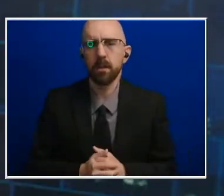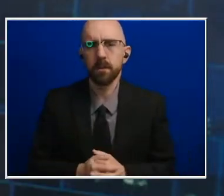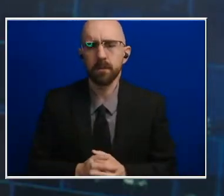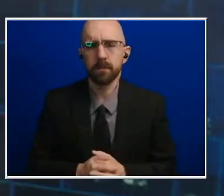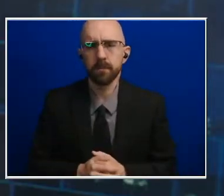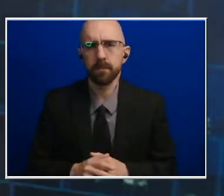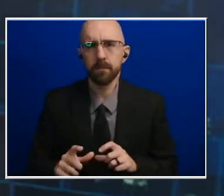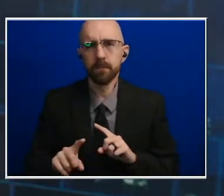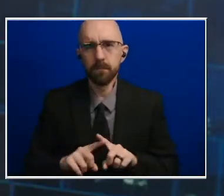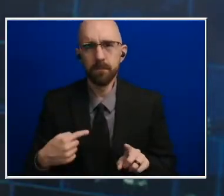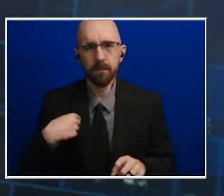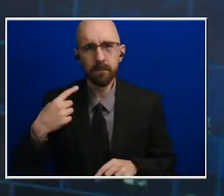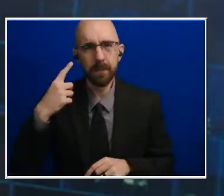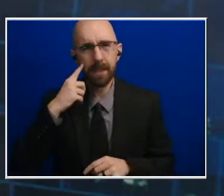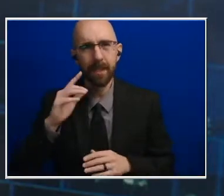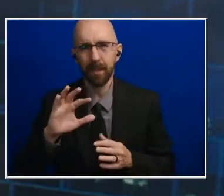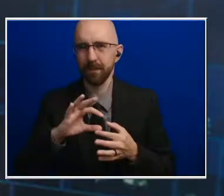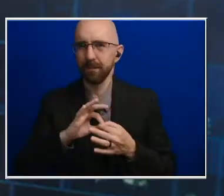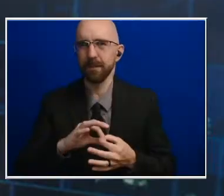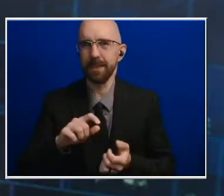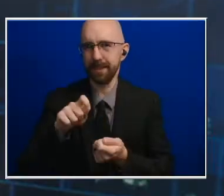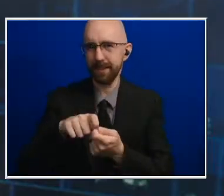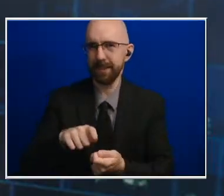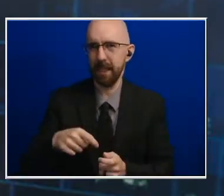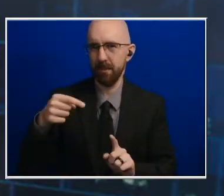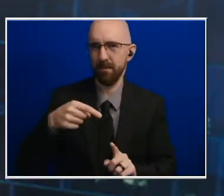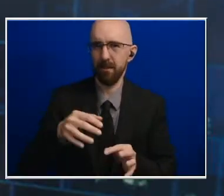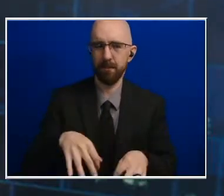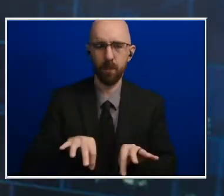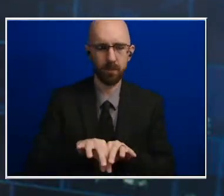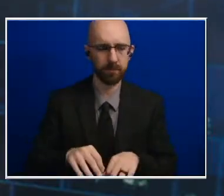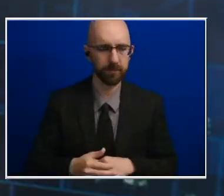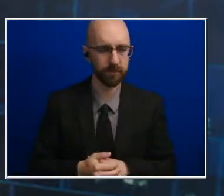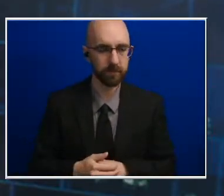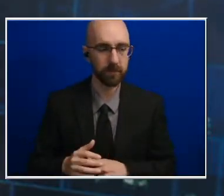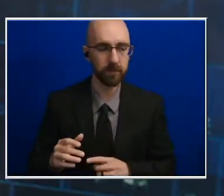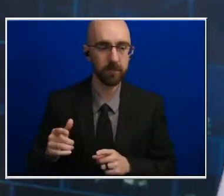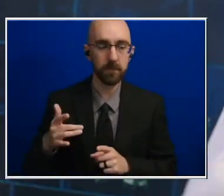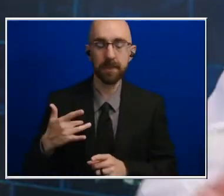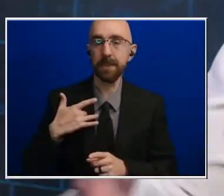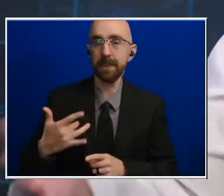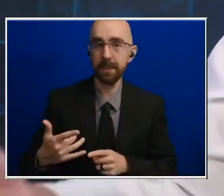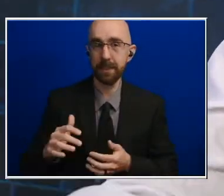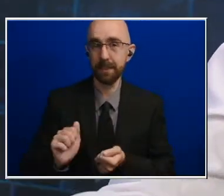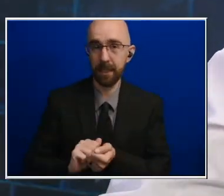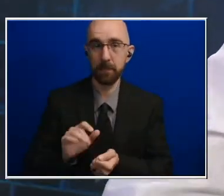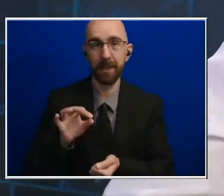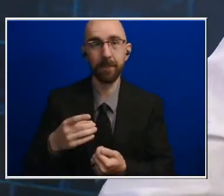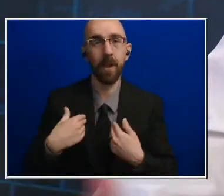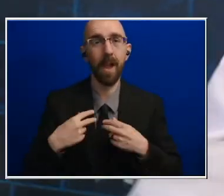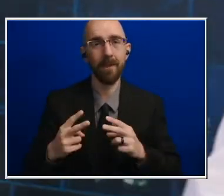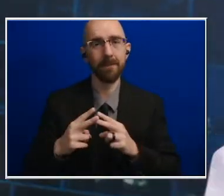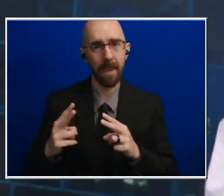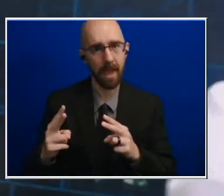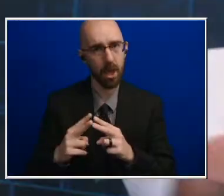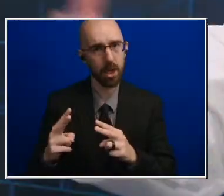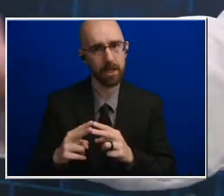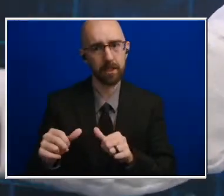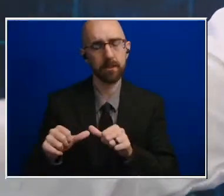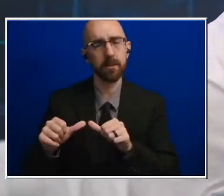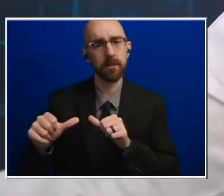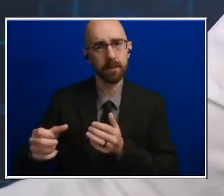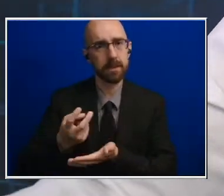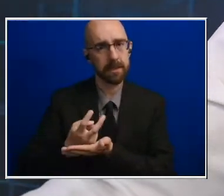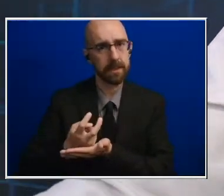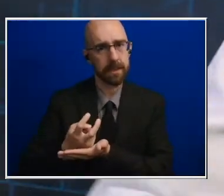you know, it's all about the details. So the classic way in which they can cause damage is if you have a very, very, very long seizure. So like